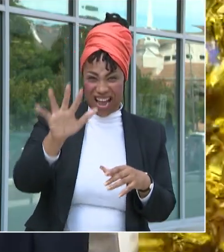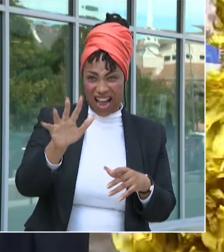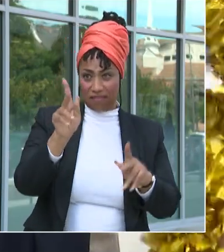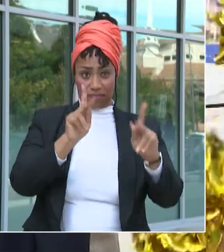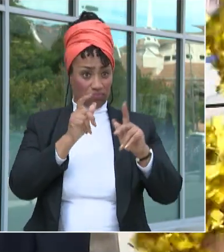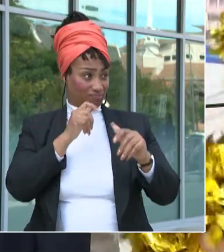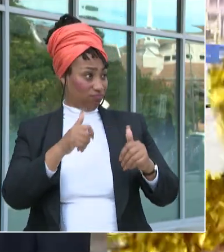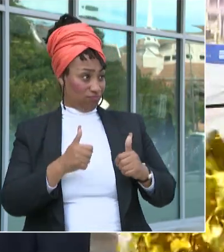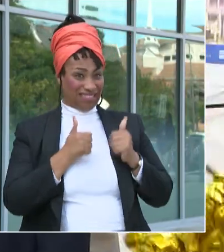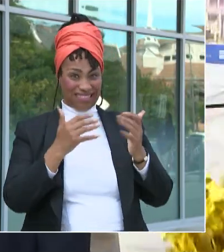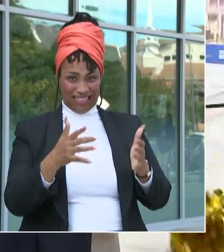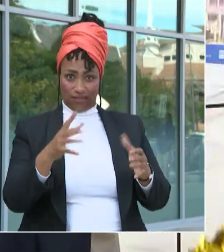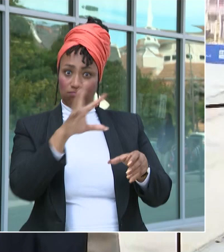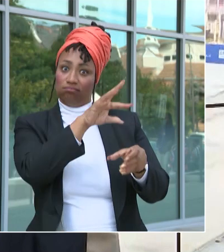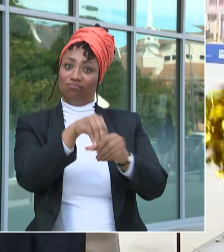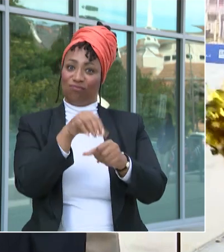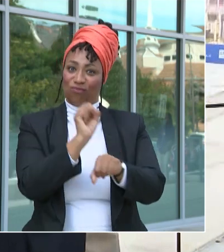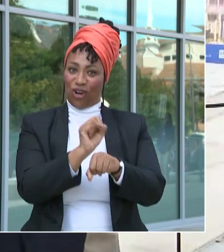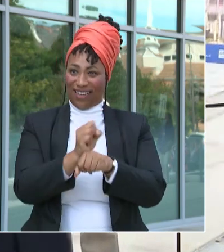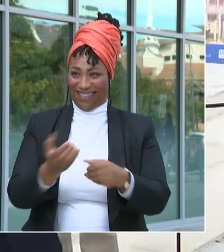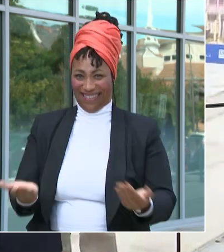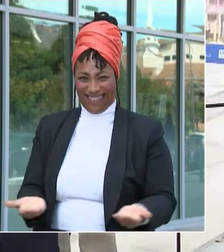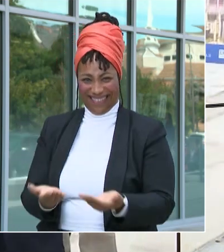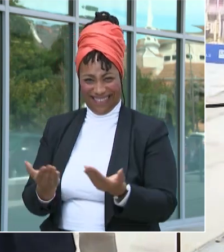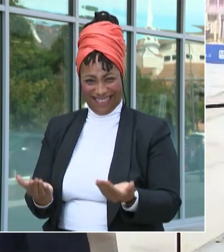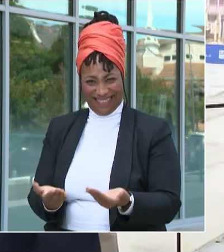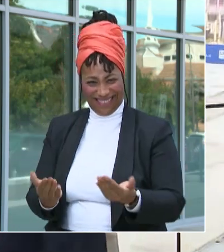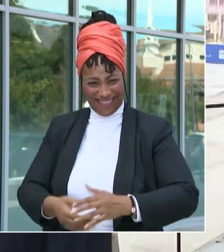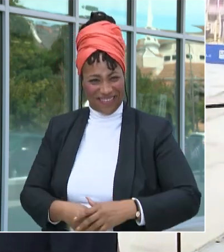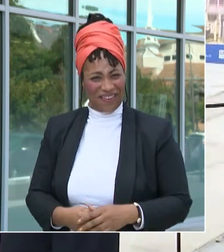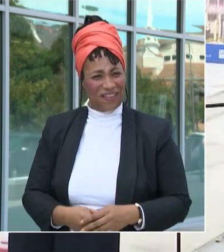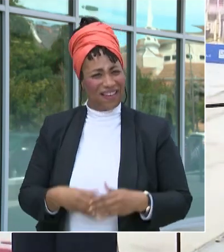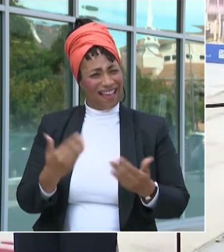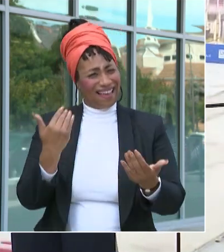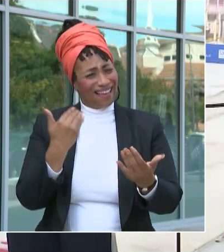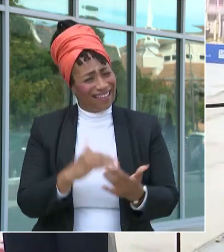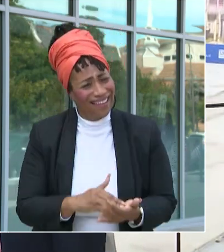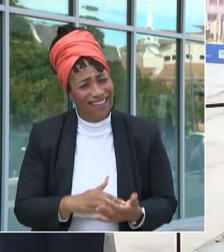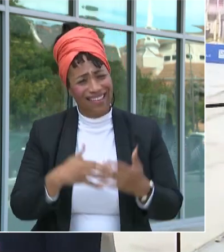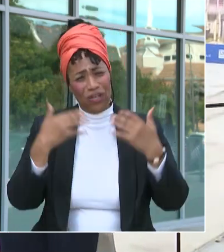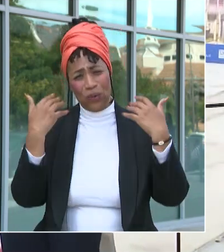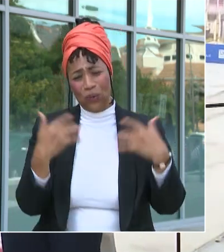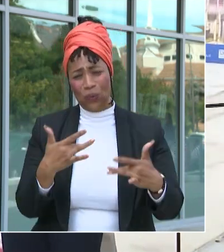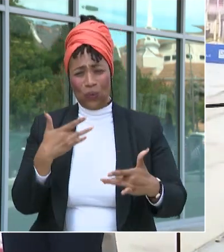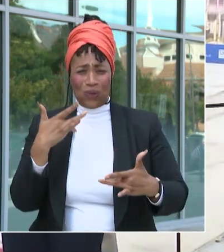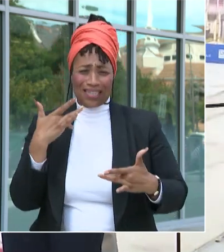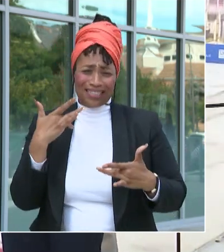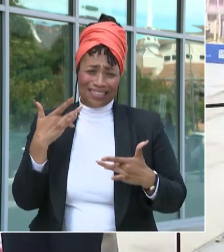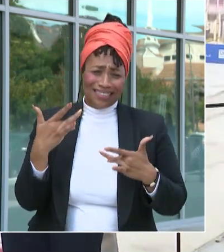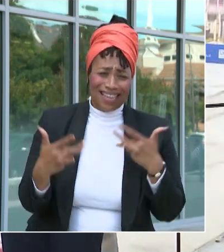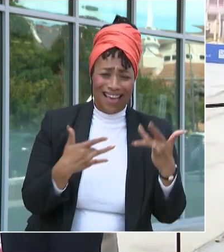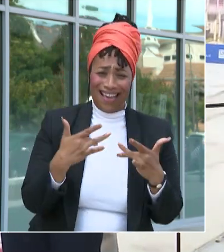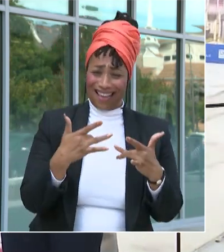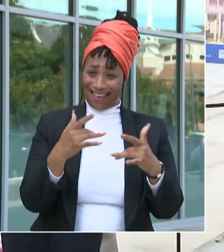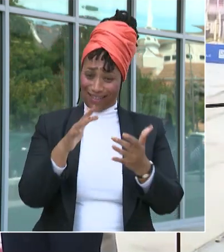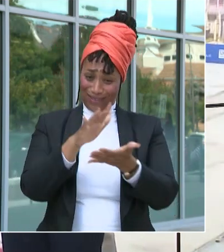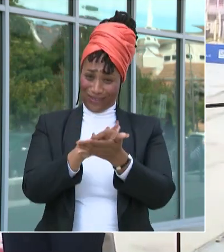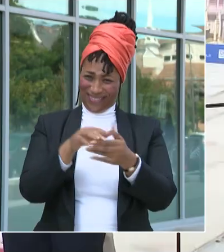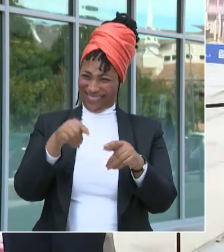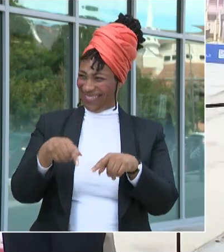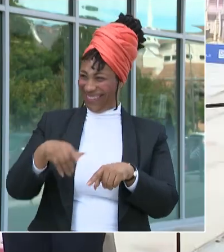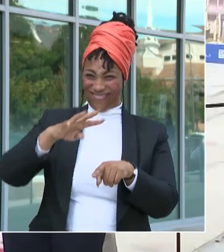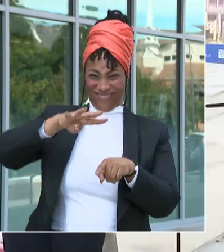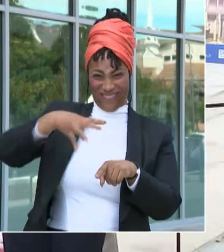again, we're really excited about our role. Again, this is the fourth such ribbon cutting or groundbreaking within the last week. And there's more to